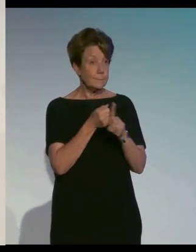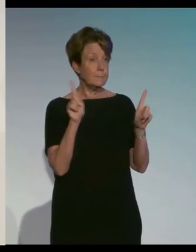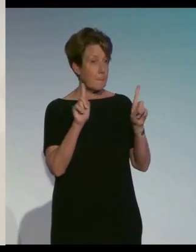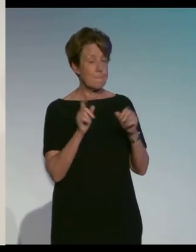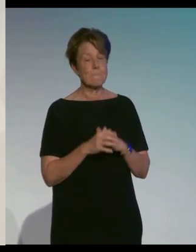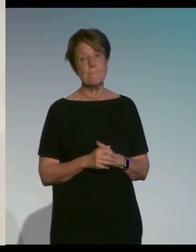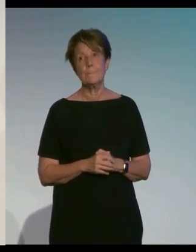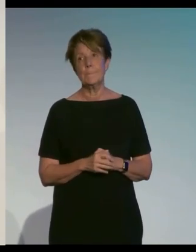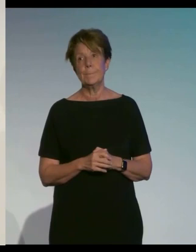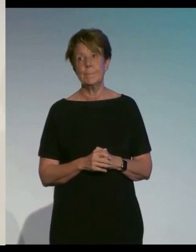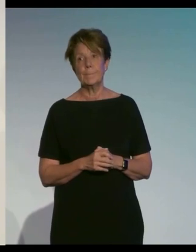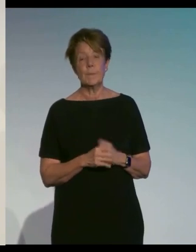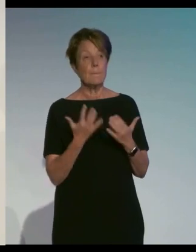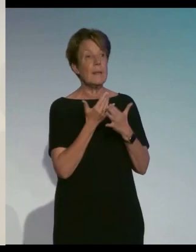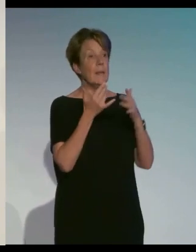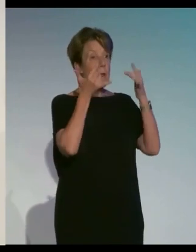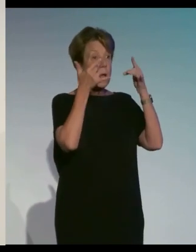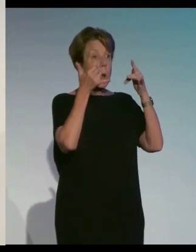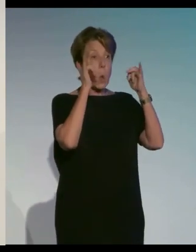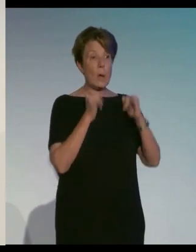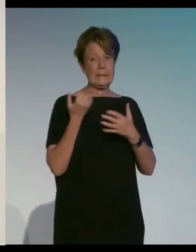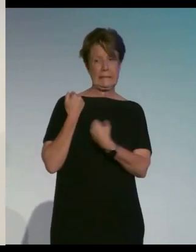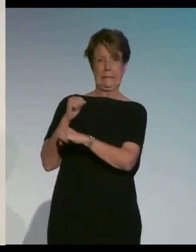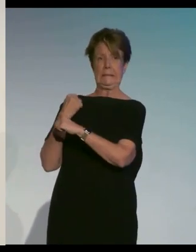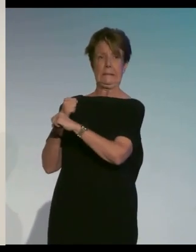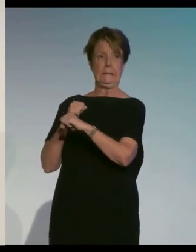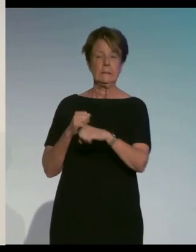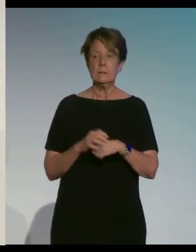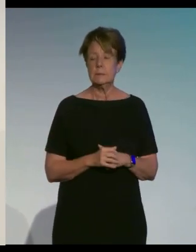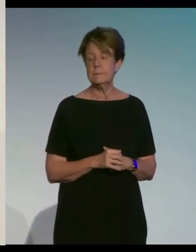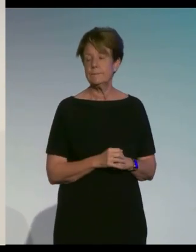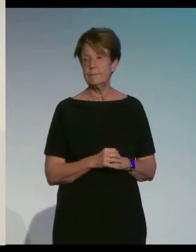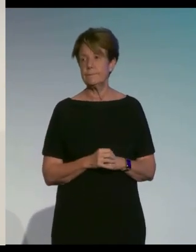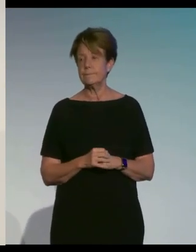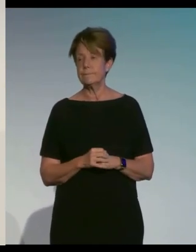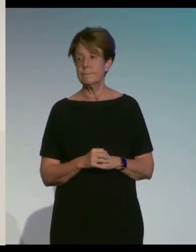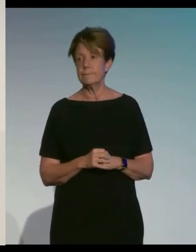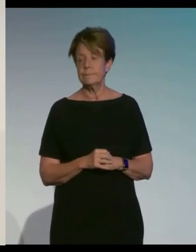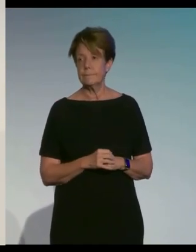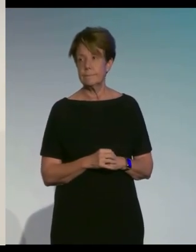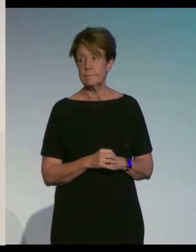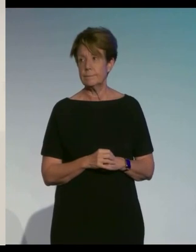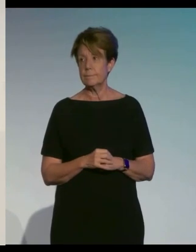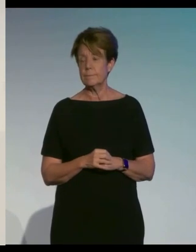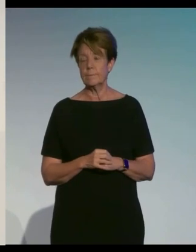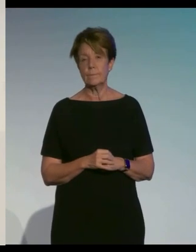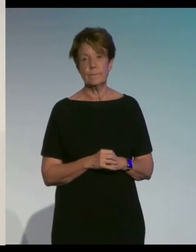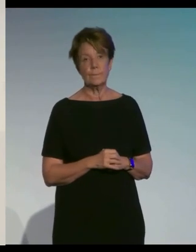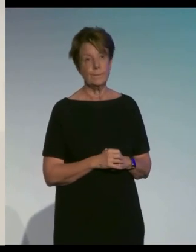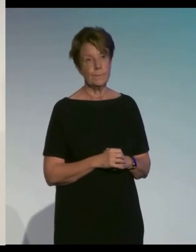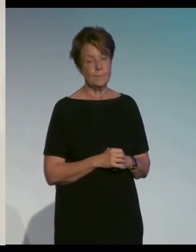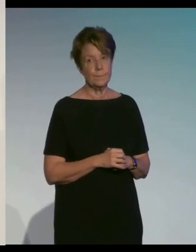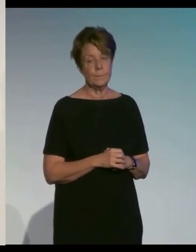a lot of people, a lot of lawyers, are very resistant to this. It's not so much resistance in